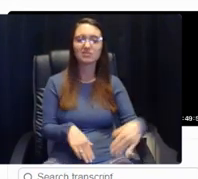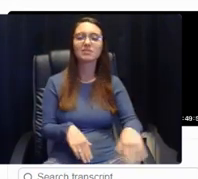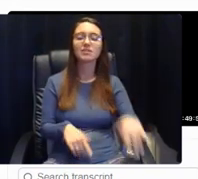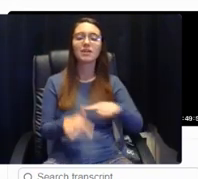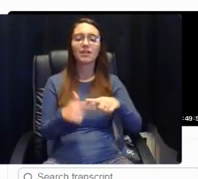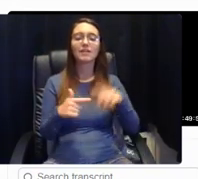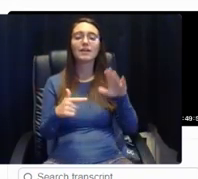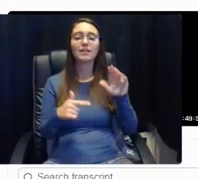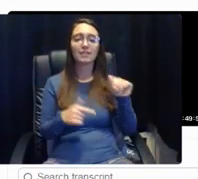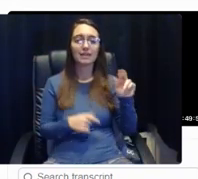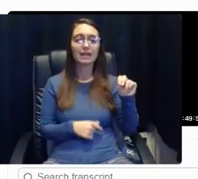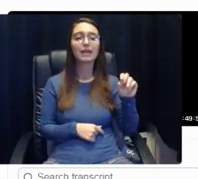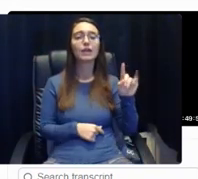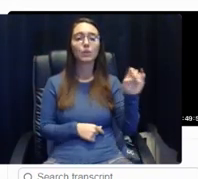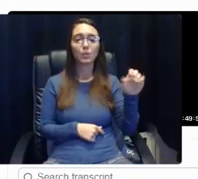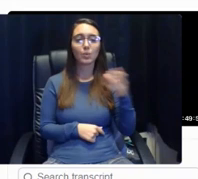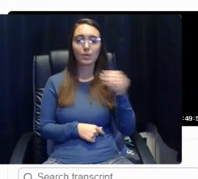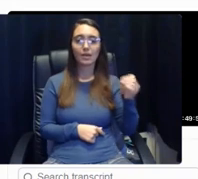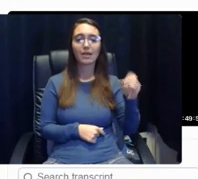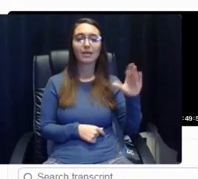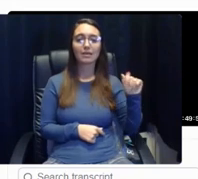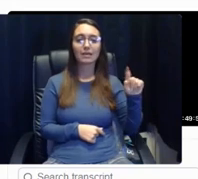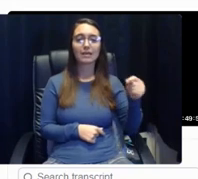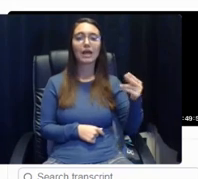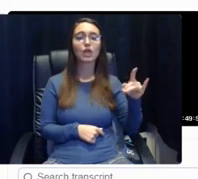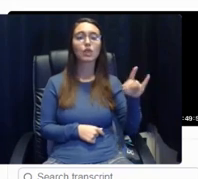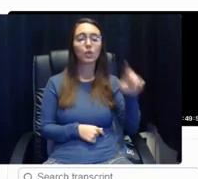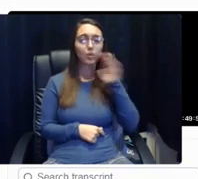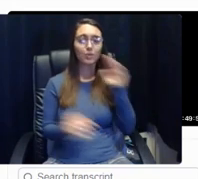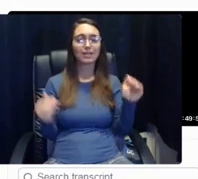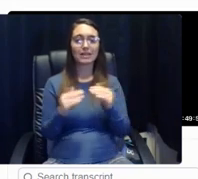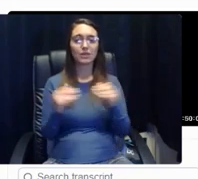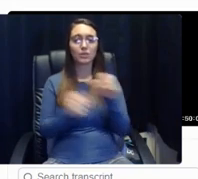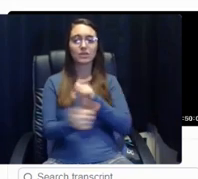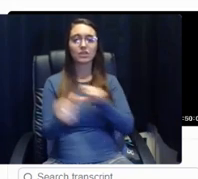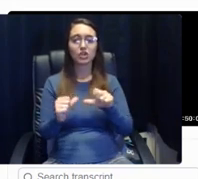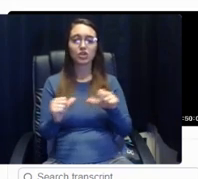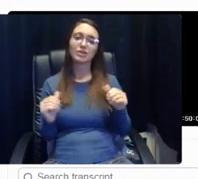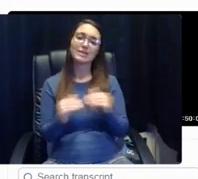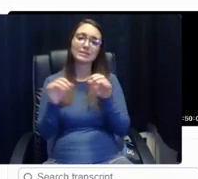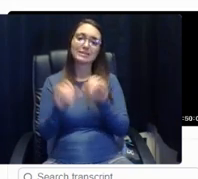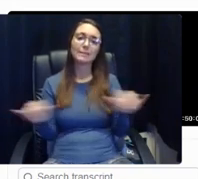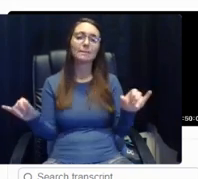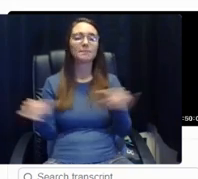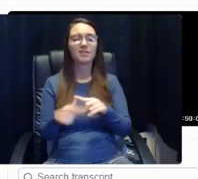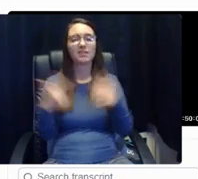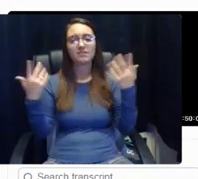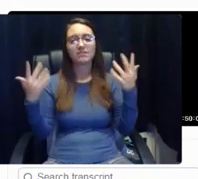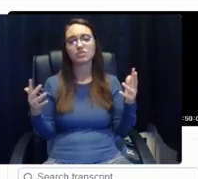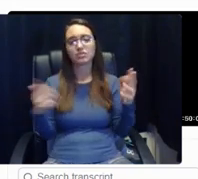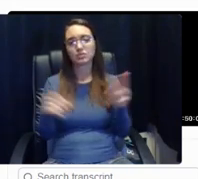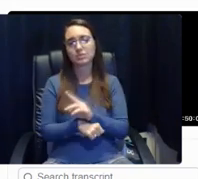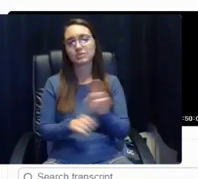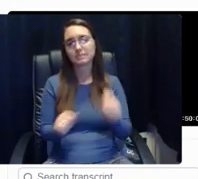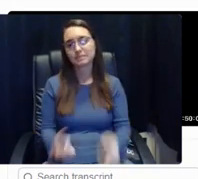you have the discharge battery. Okay,